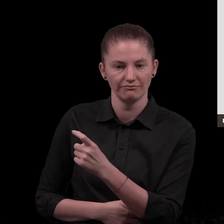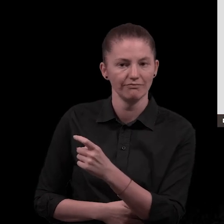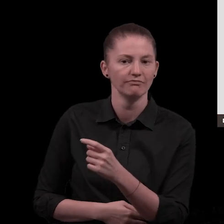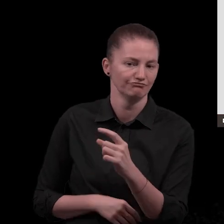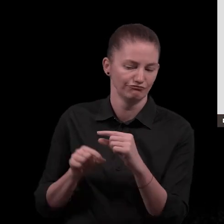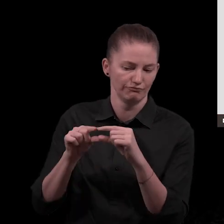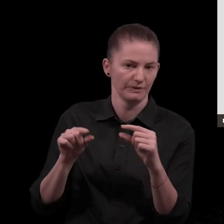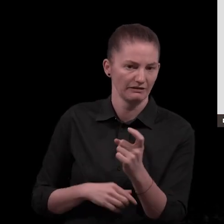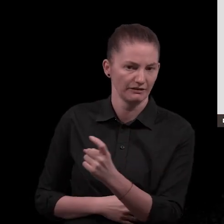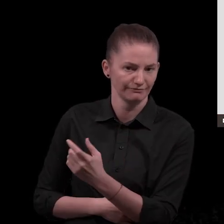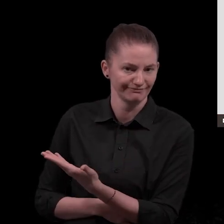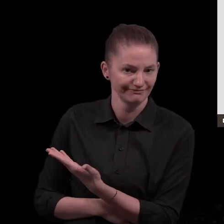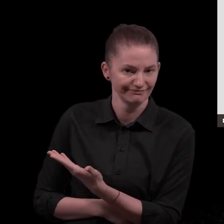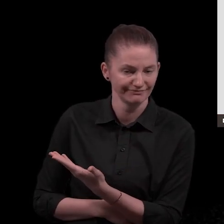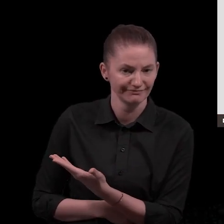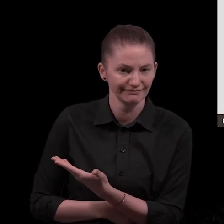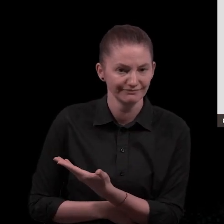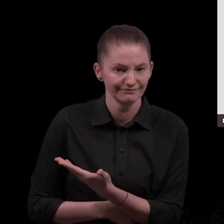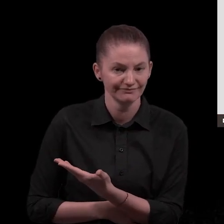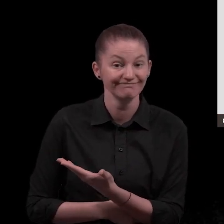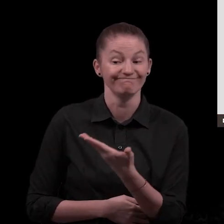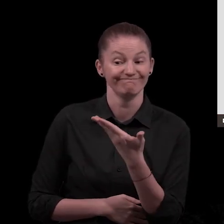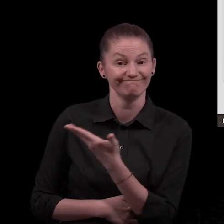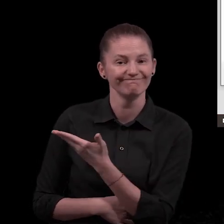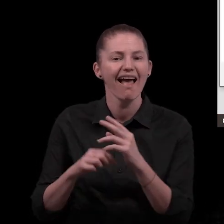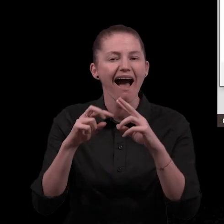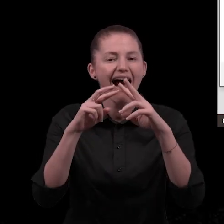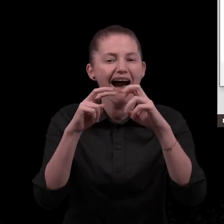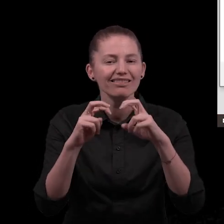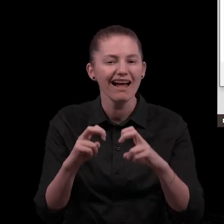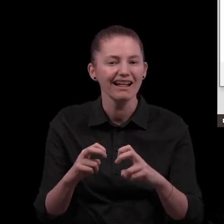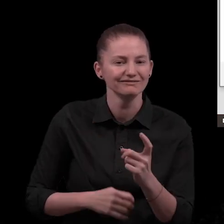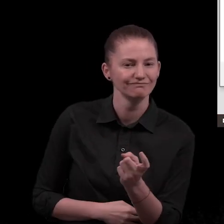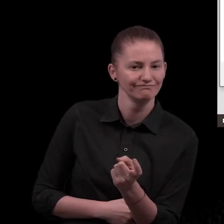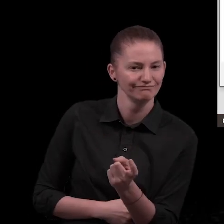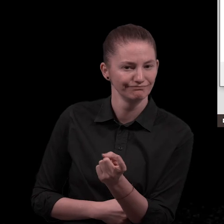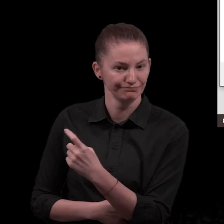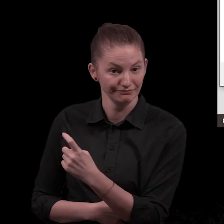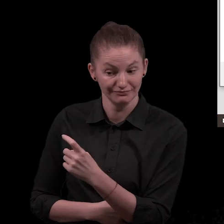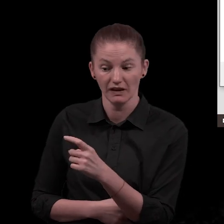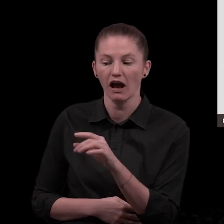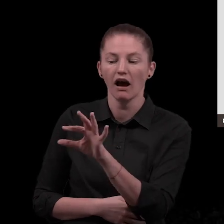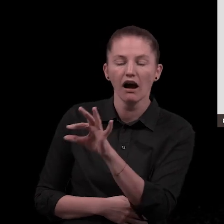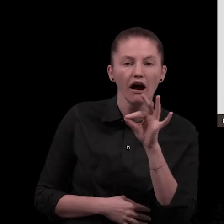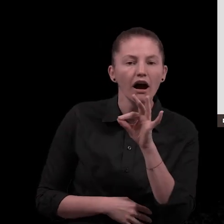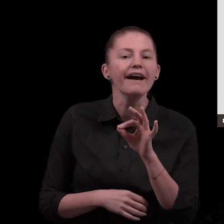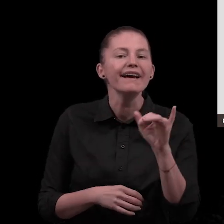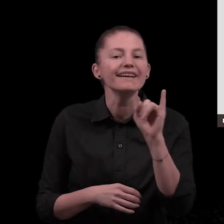model. Now our model is published, we can use this model,